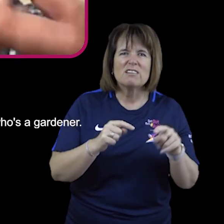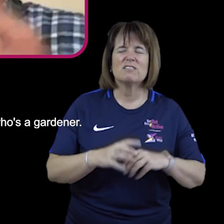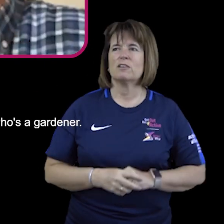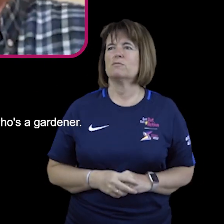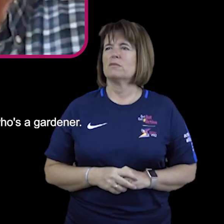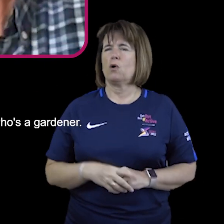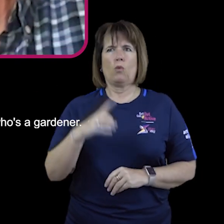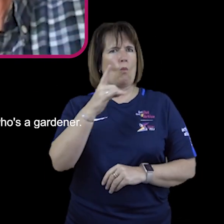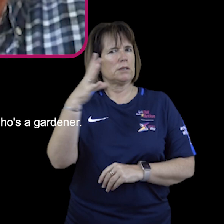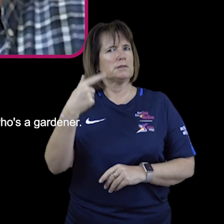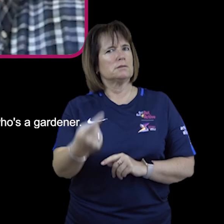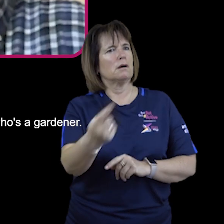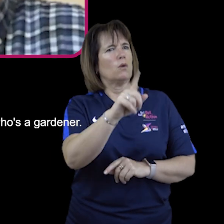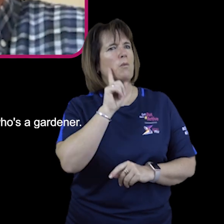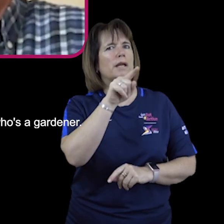one morning,